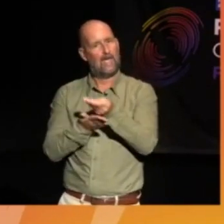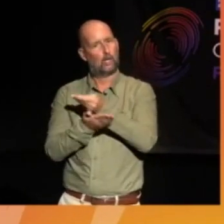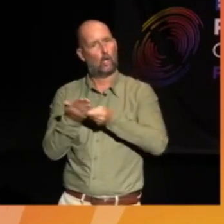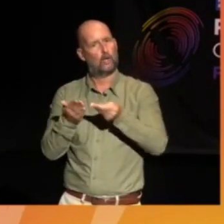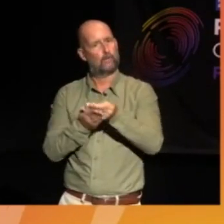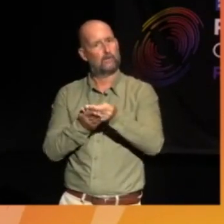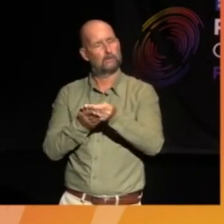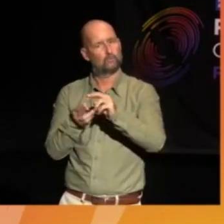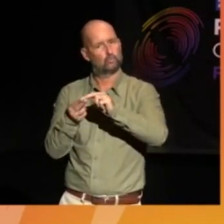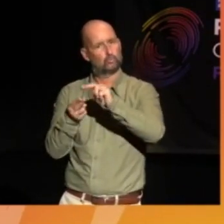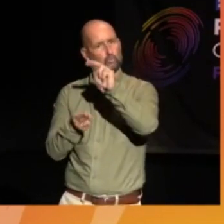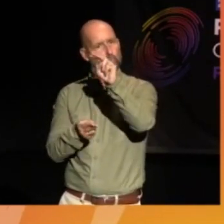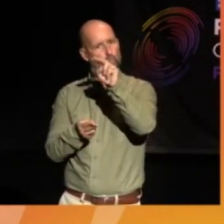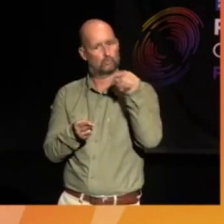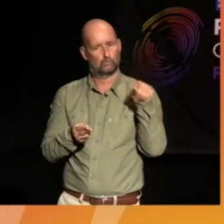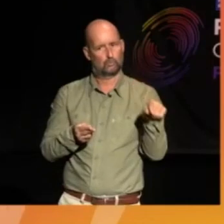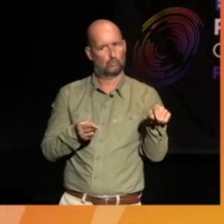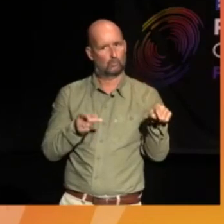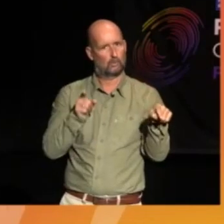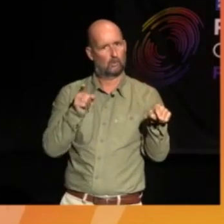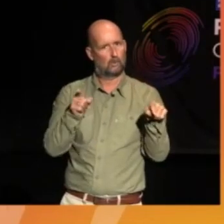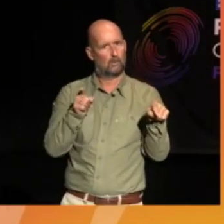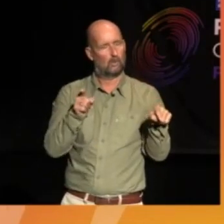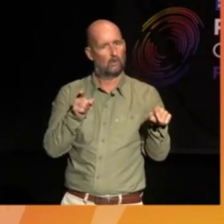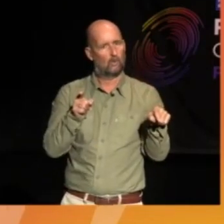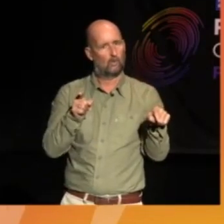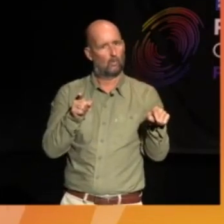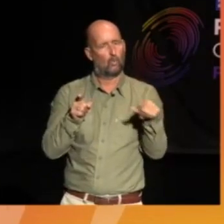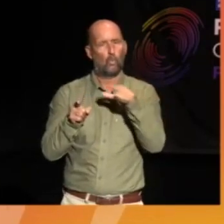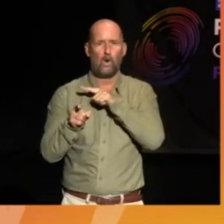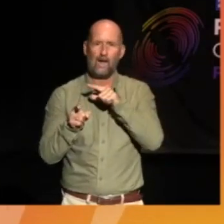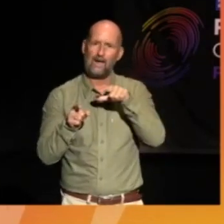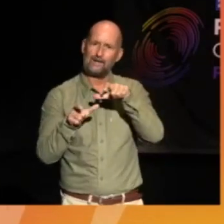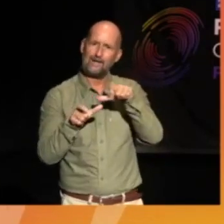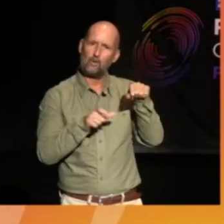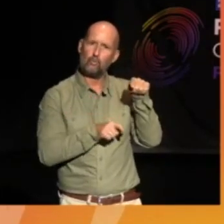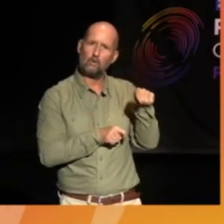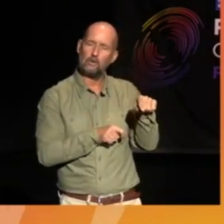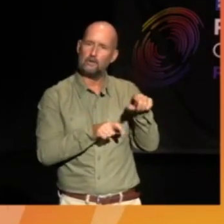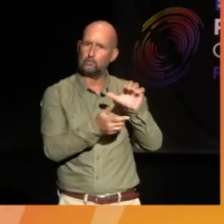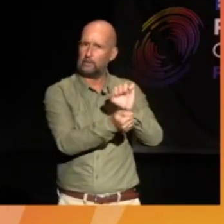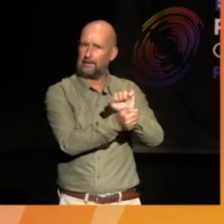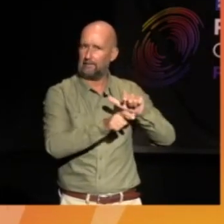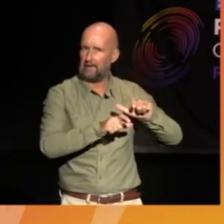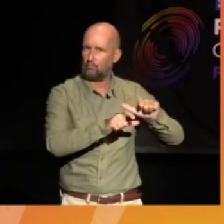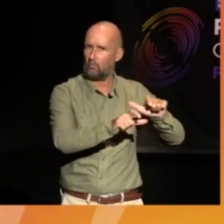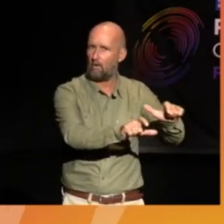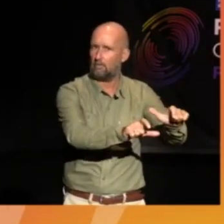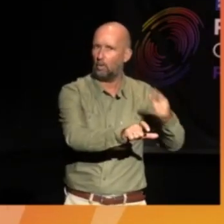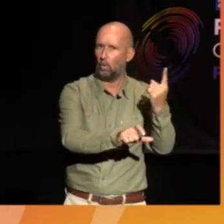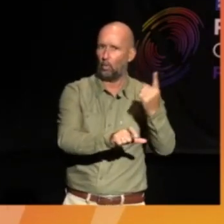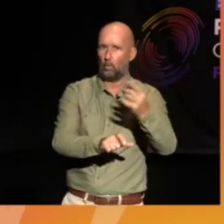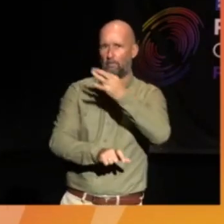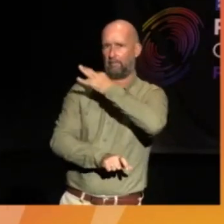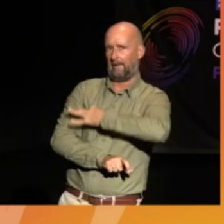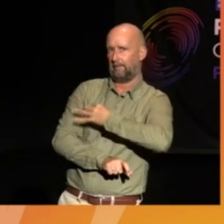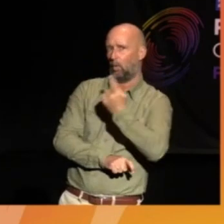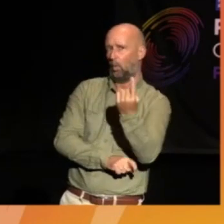why is it, who's got the vested interest in maintaining this?